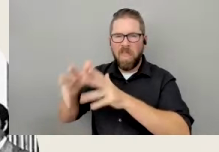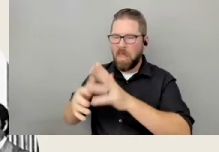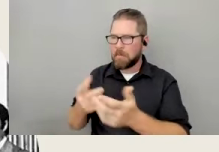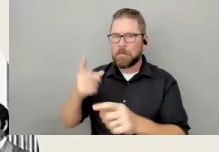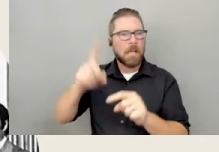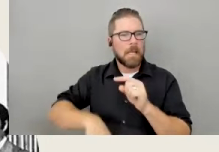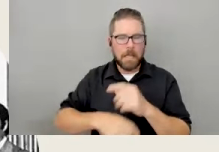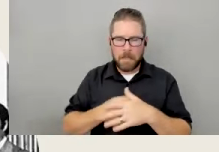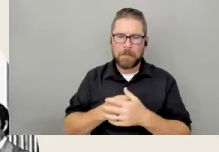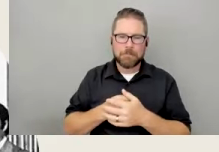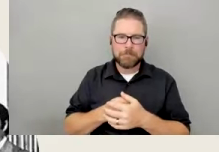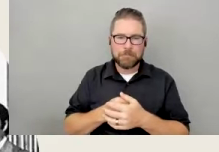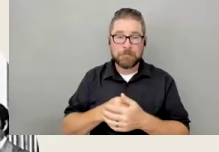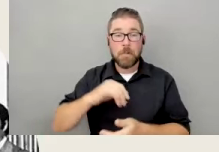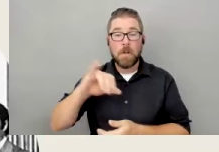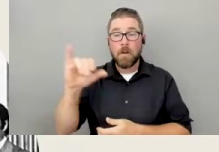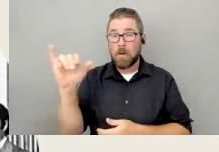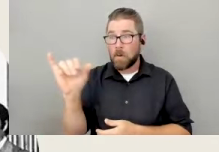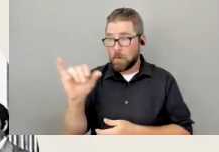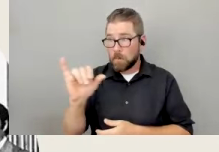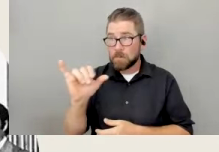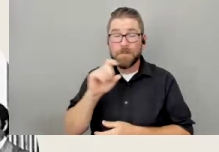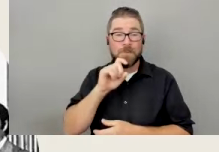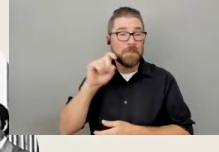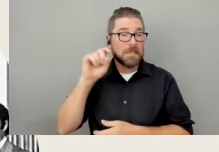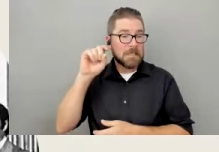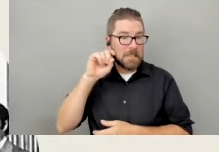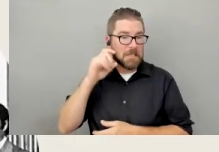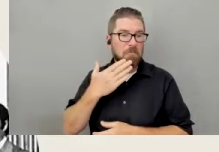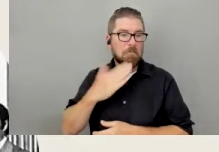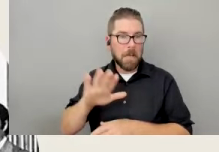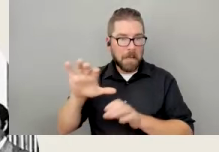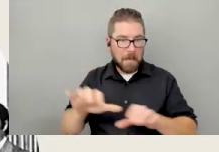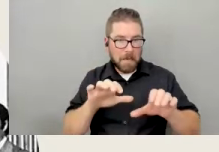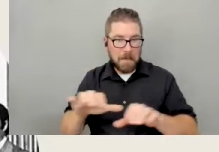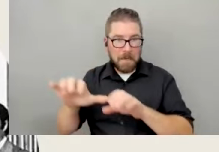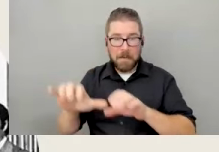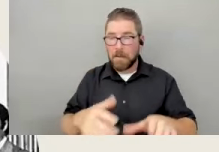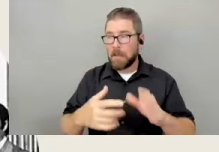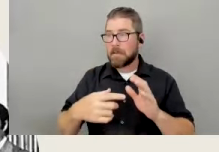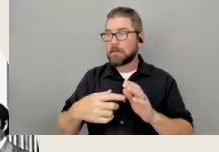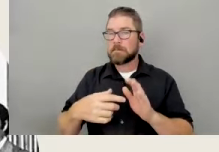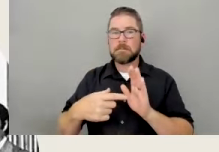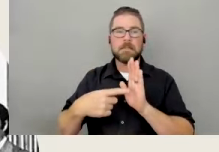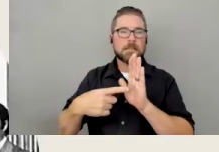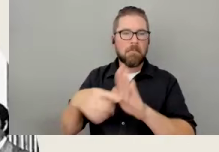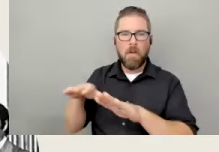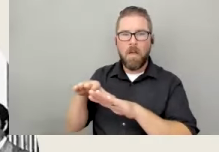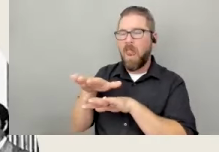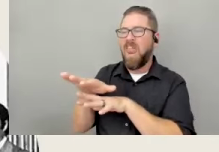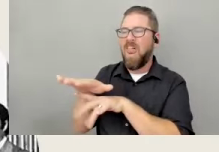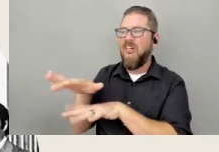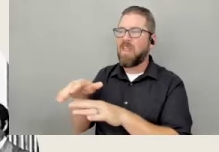It also covers sexual misconducts like sexual harassment, sexual assault, domestic and dating violence, and